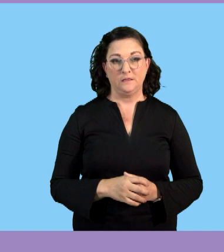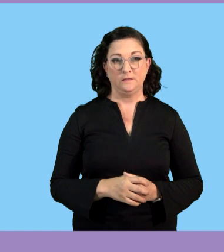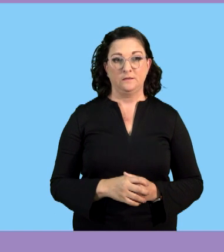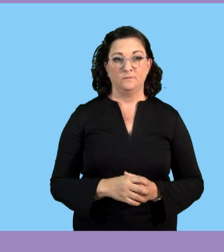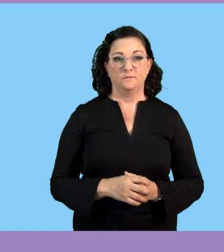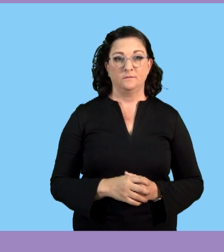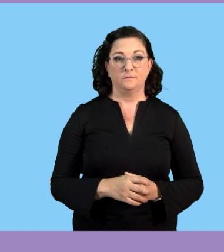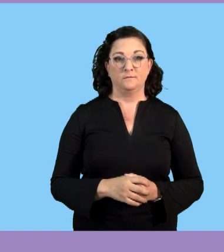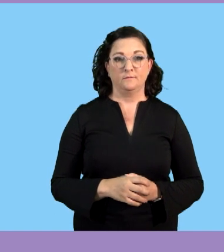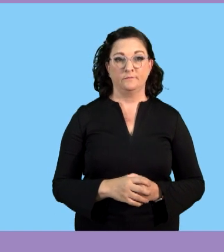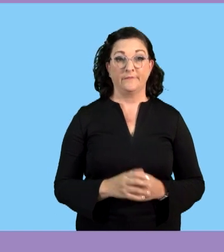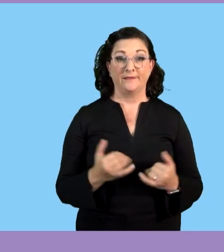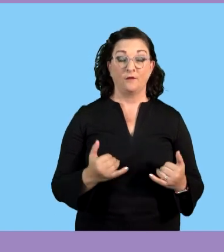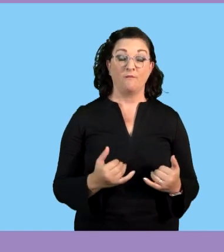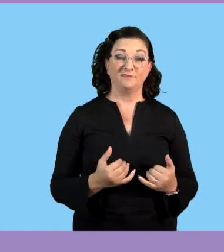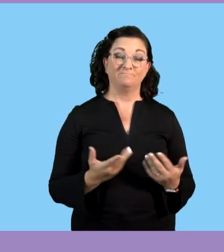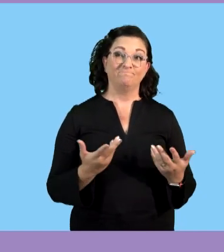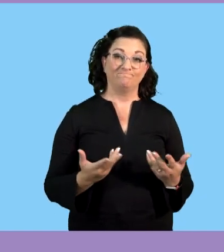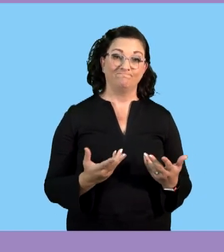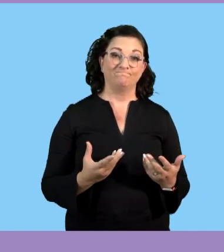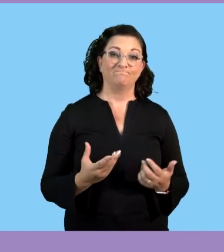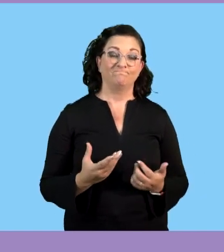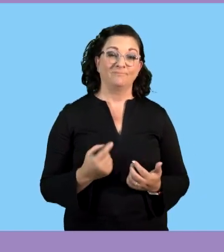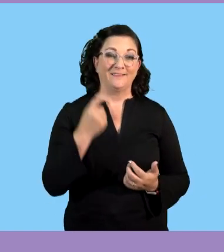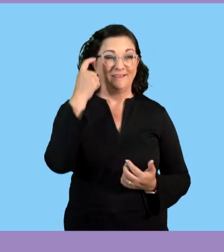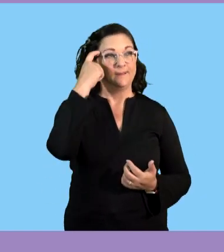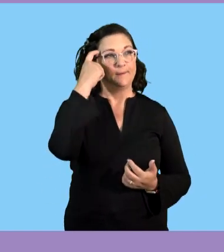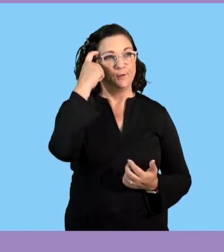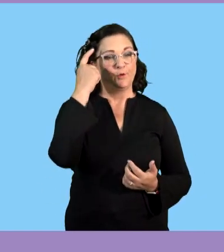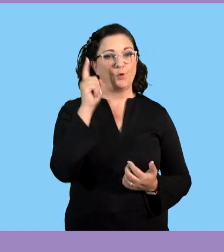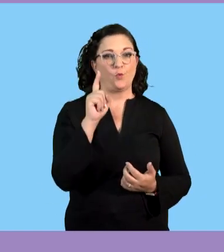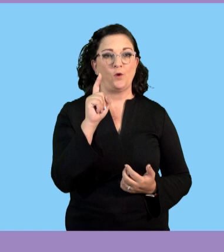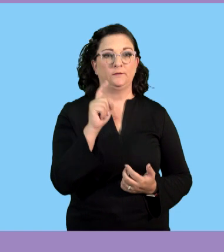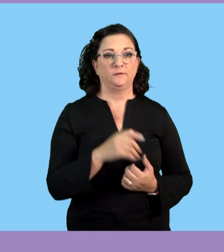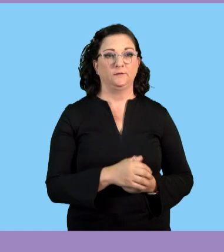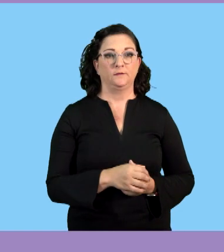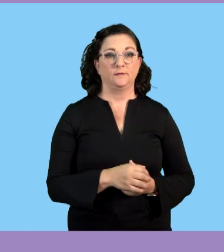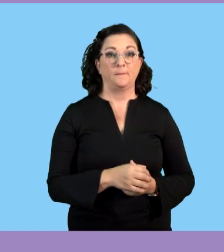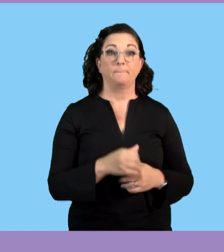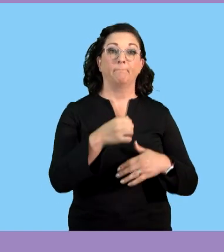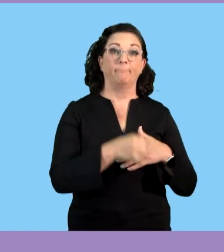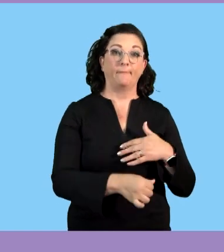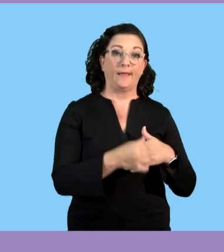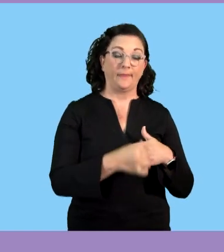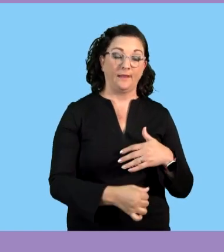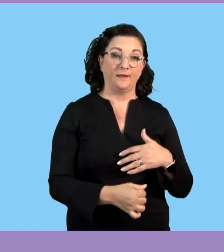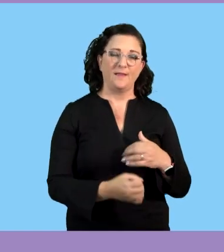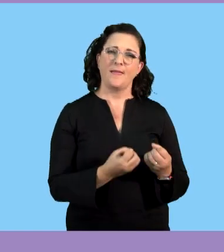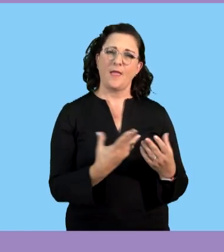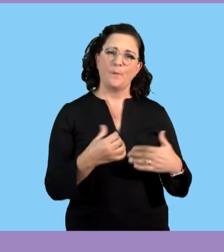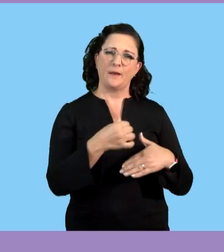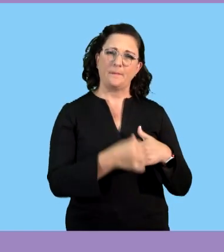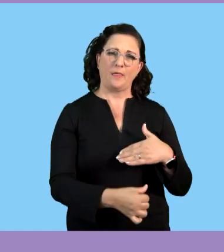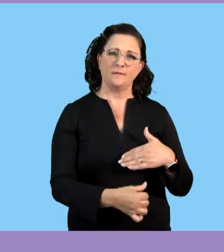Now, one question we need to ask is, because installments are monthly, how